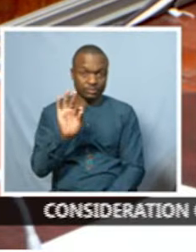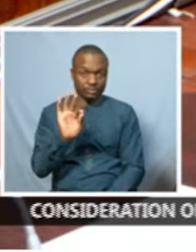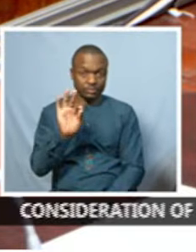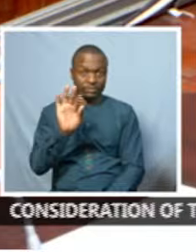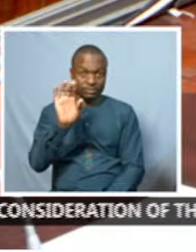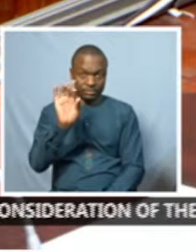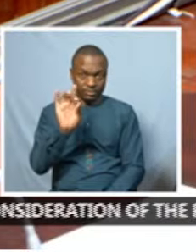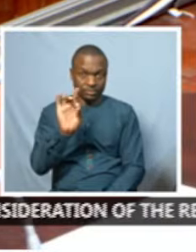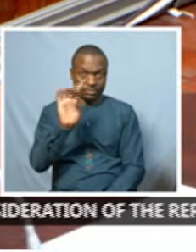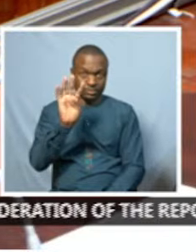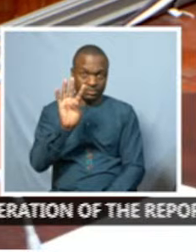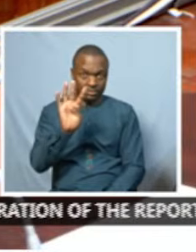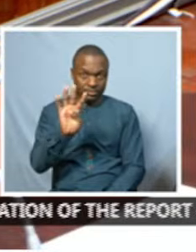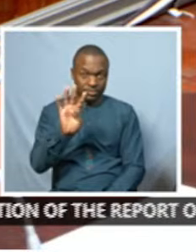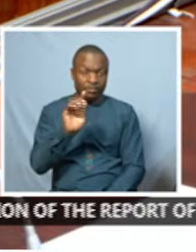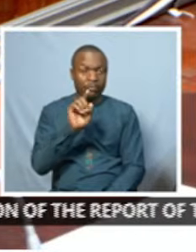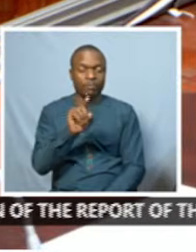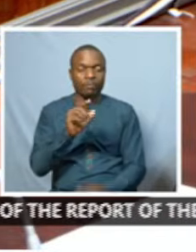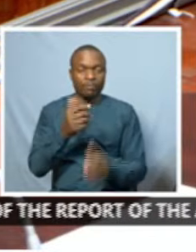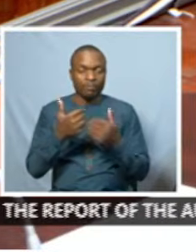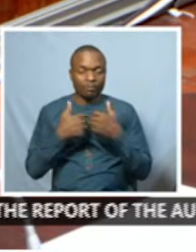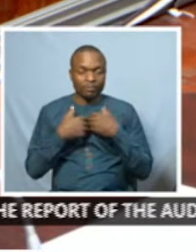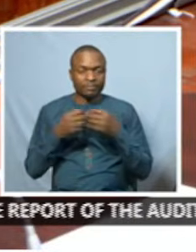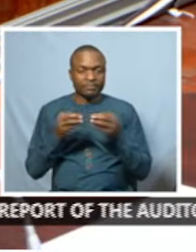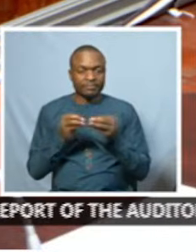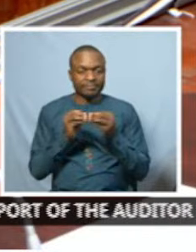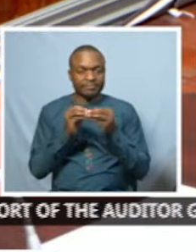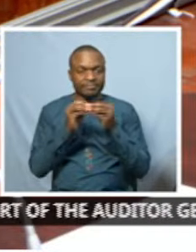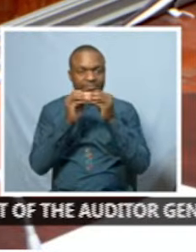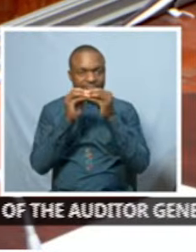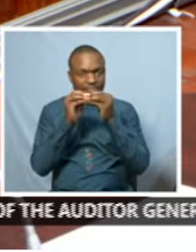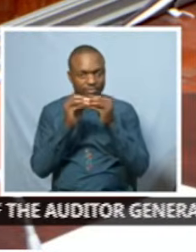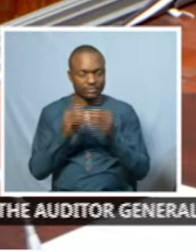7,719,984. You had a total